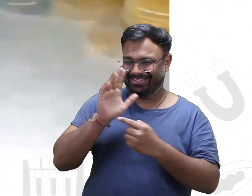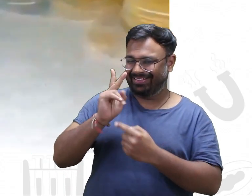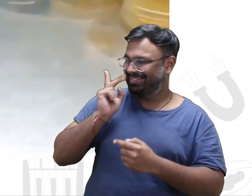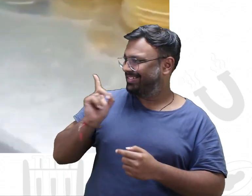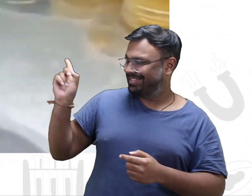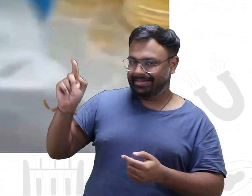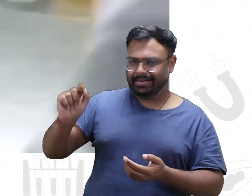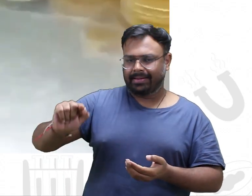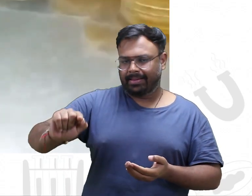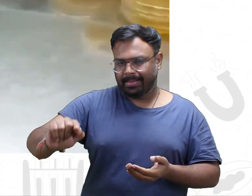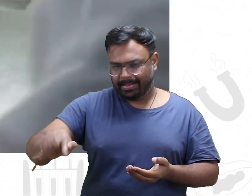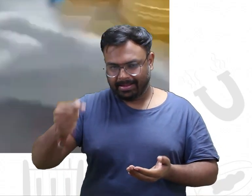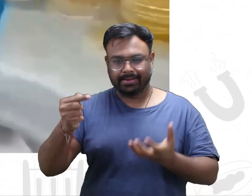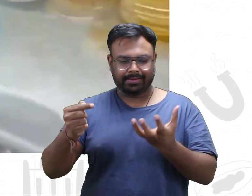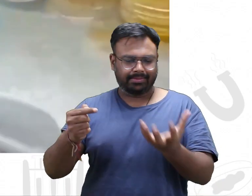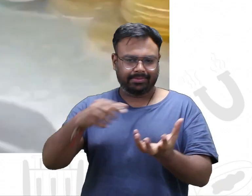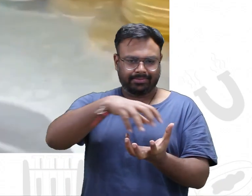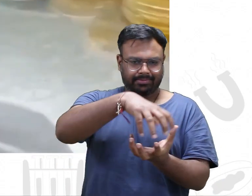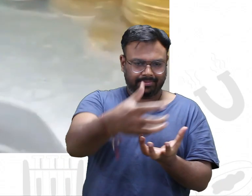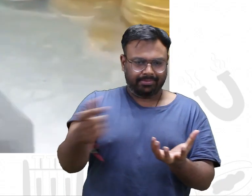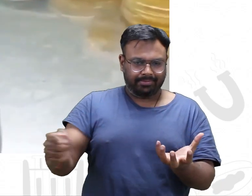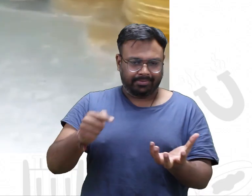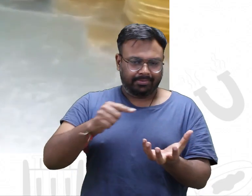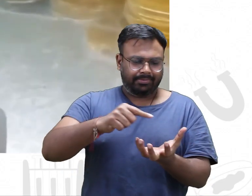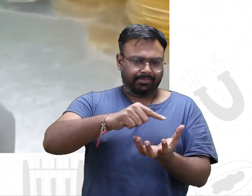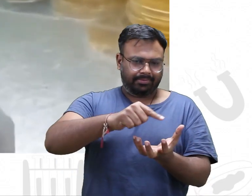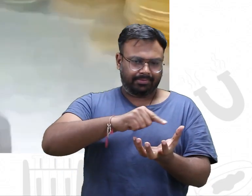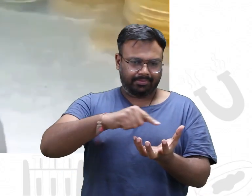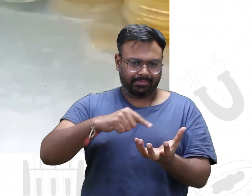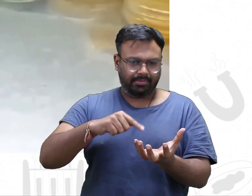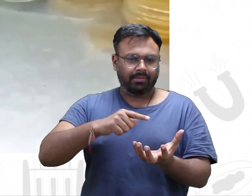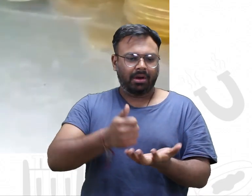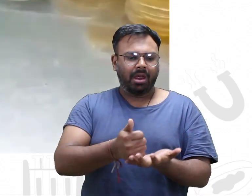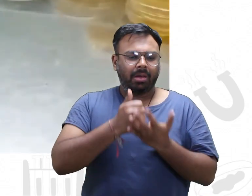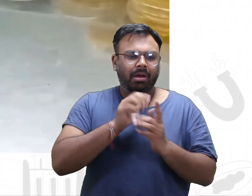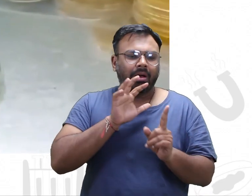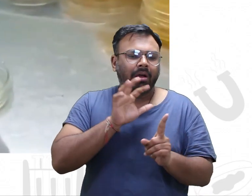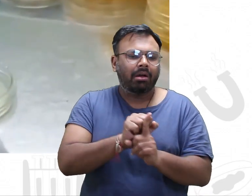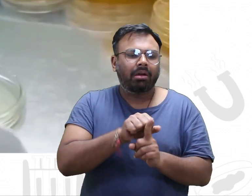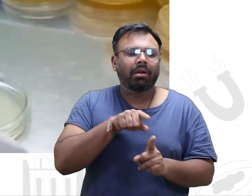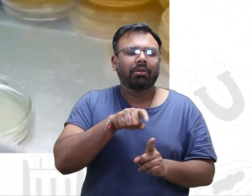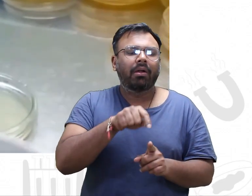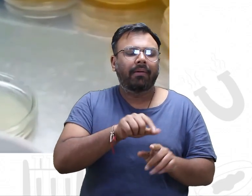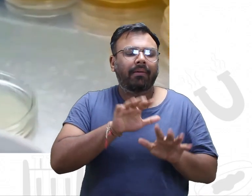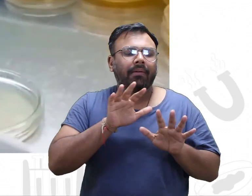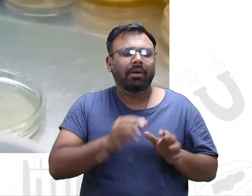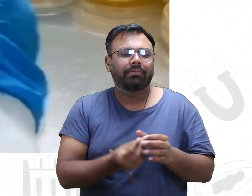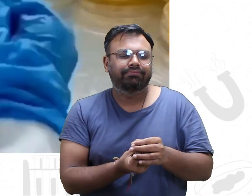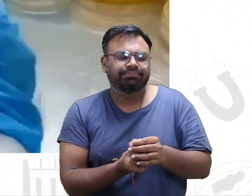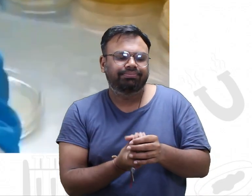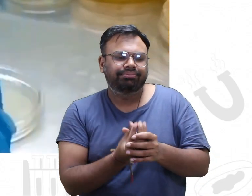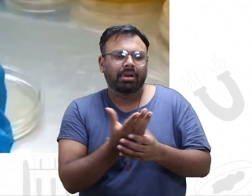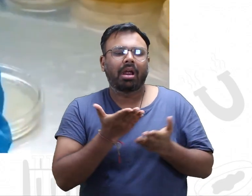and streaked over nutrient agar. This process helps to identify the microbes that